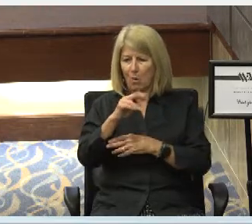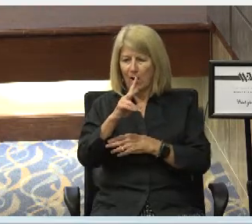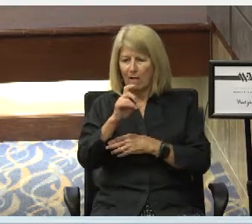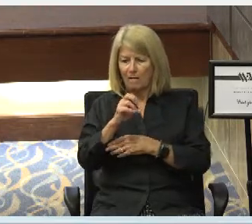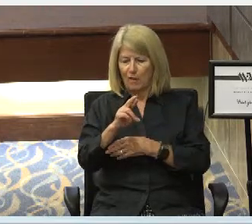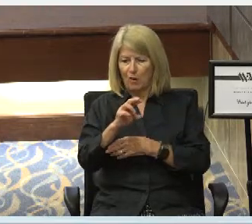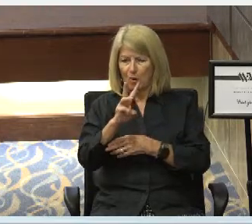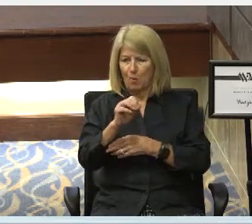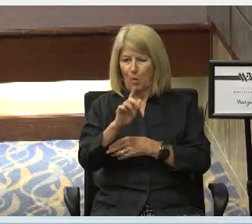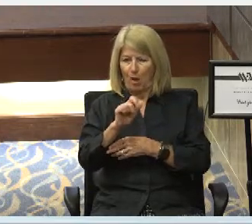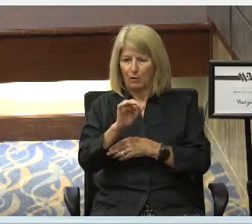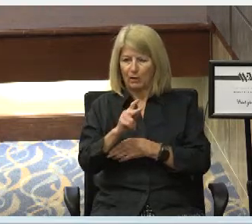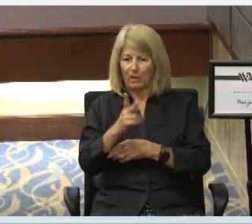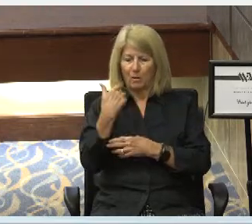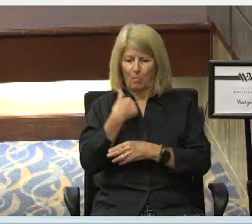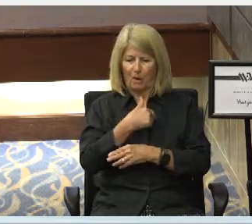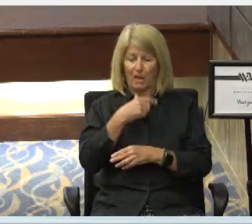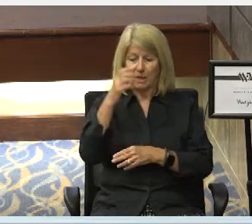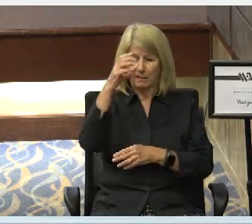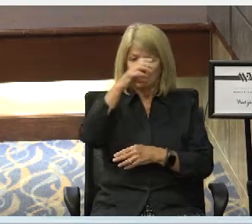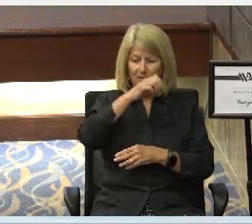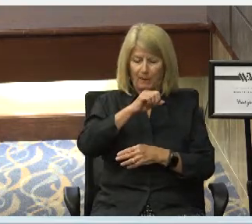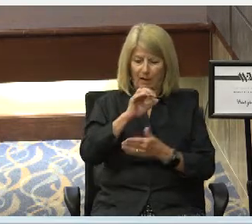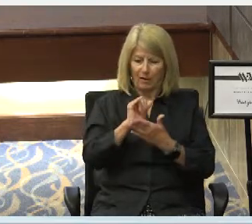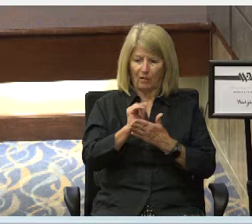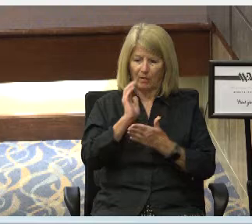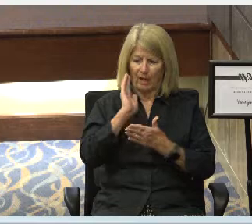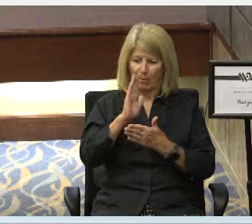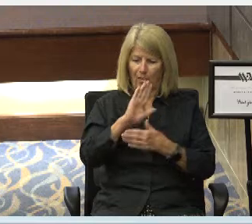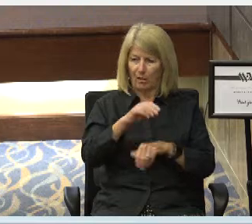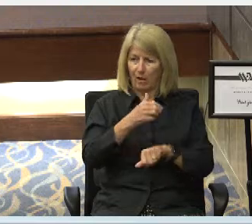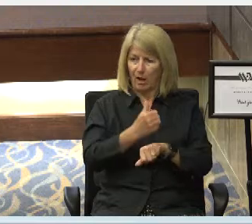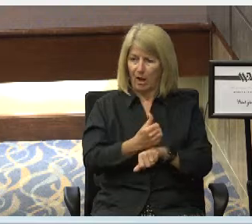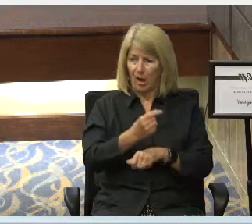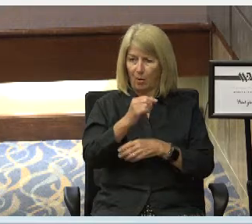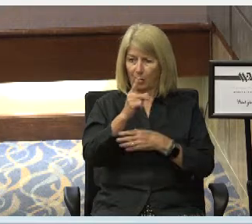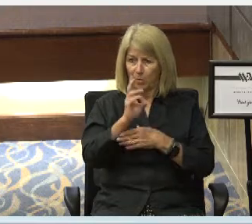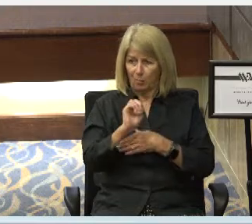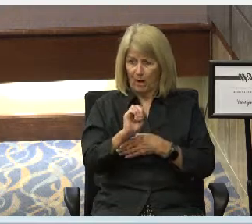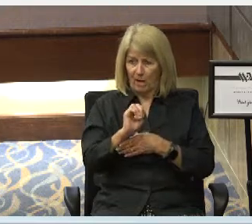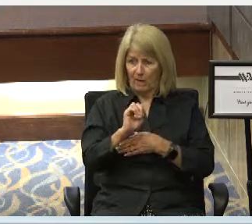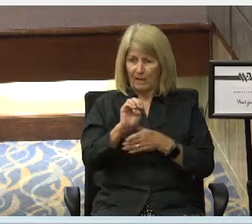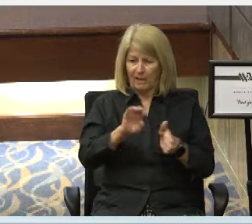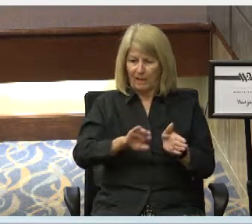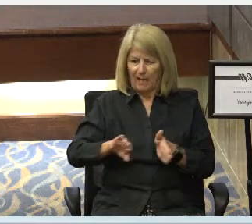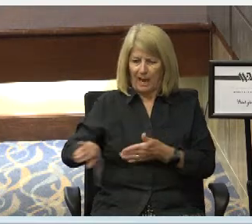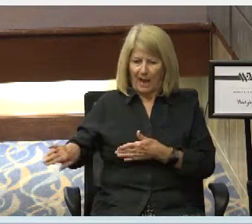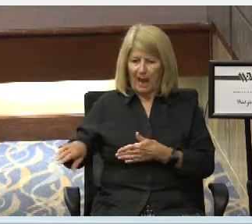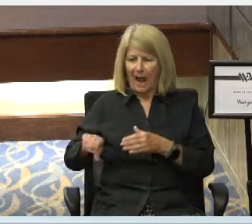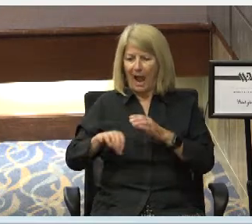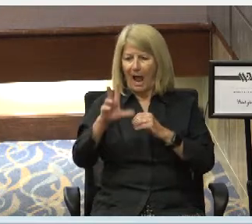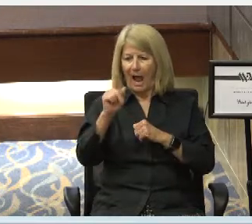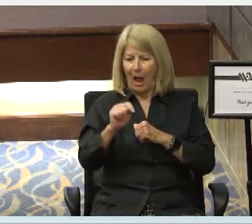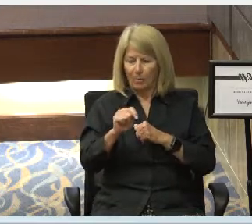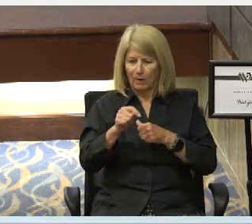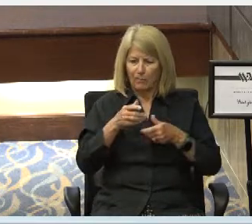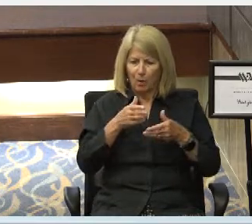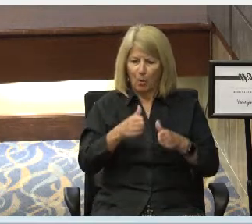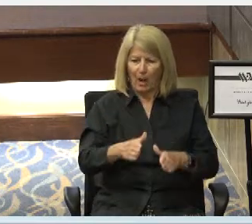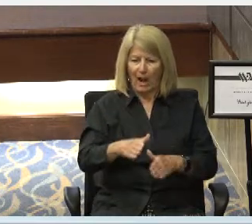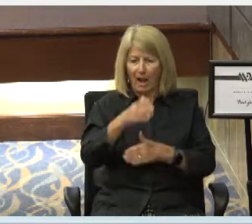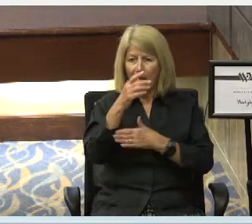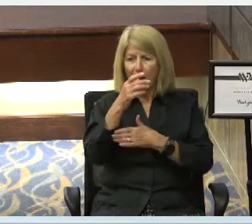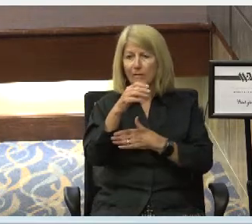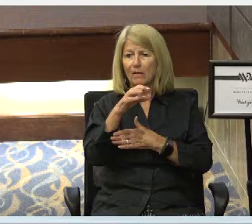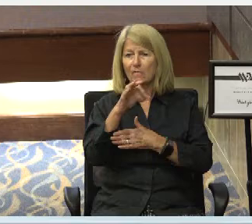We anticipate that we will reset the grade for the Riverwalk and get it out of the floodway and floodplain. And so that as